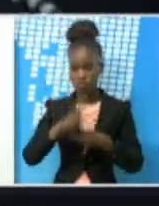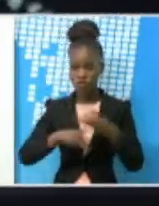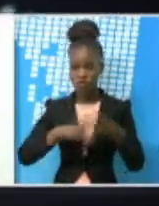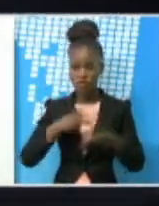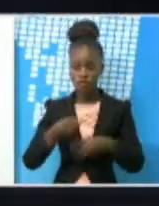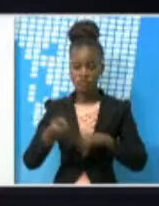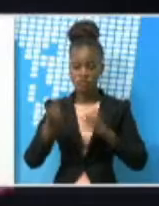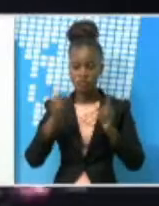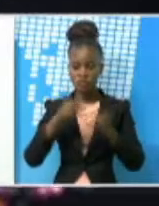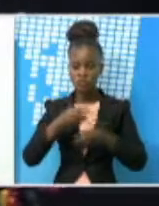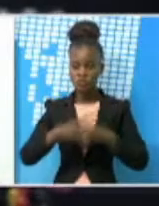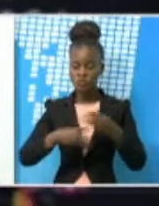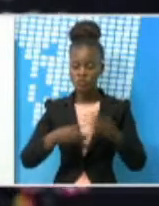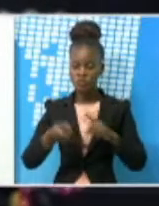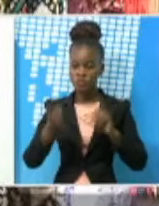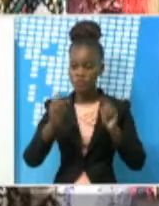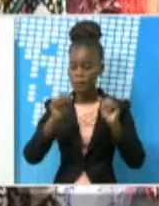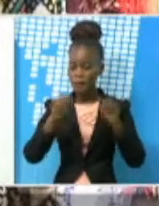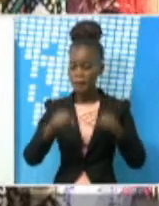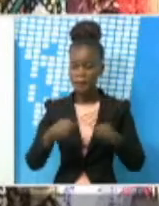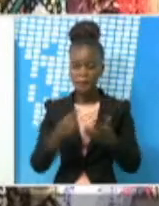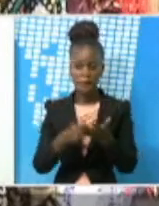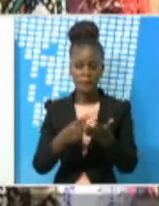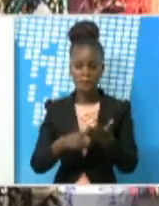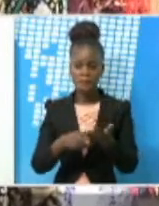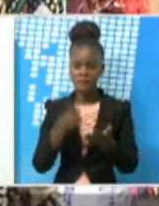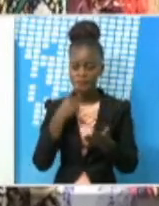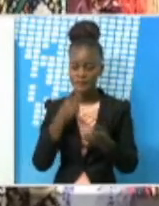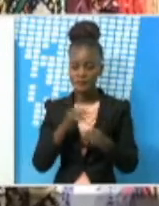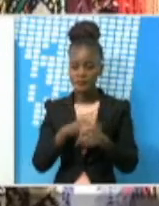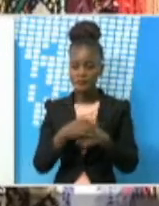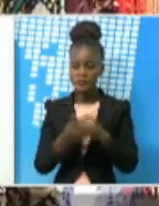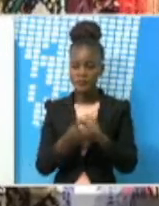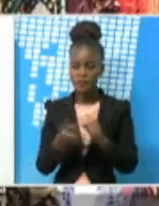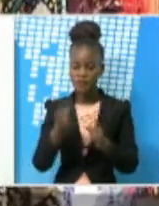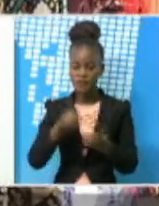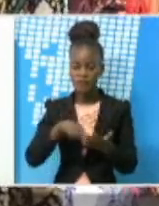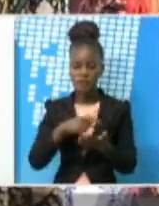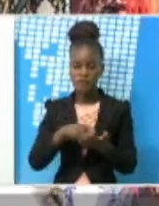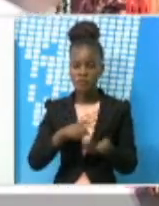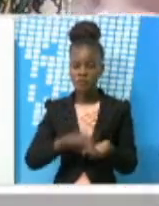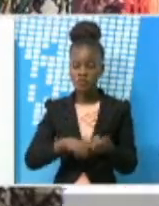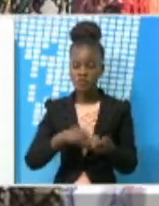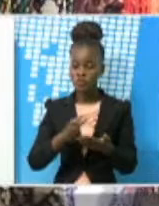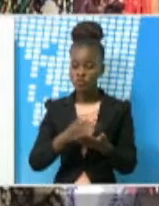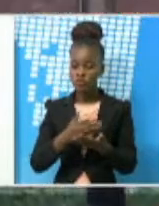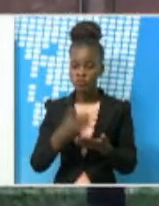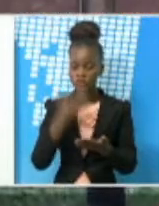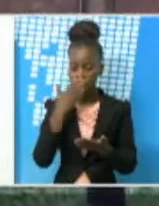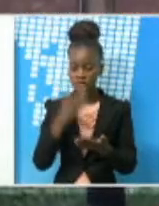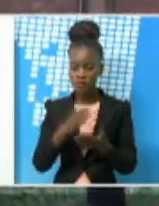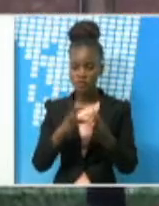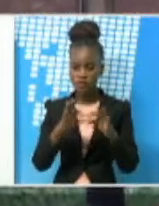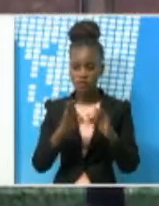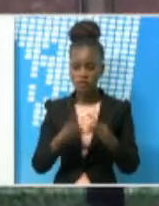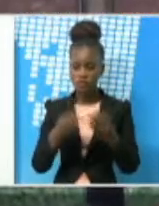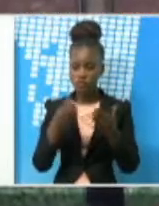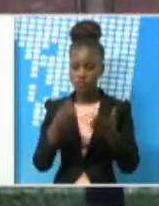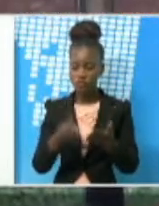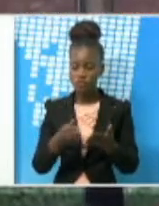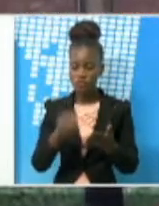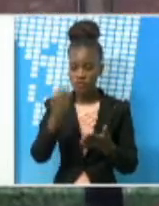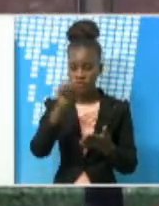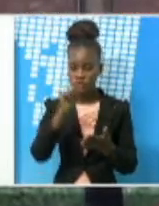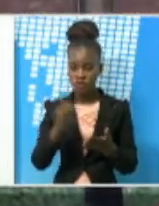global market. This has brought Ugandan craftsmen together around a single goal: to sell their goods. We as SMEs,